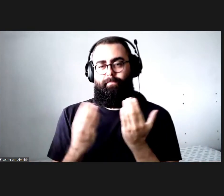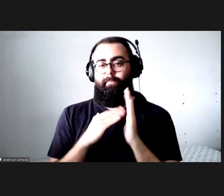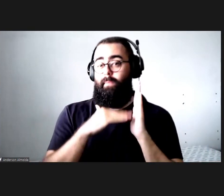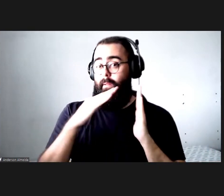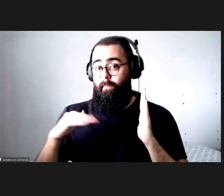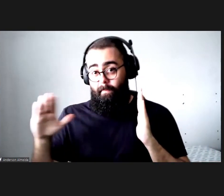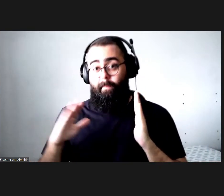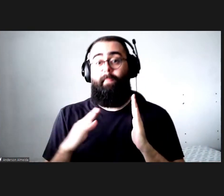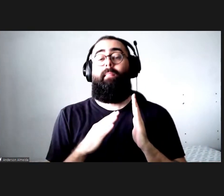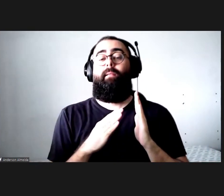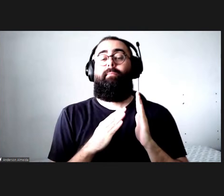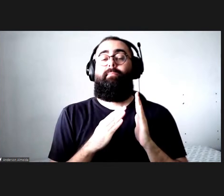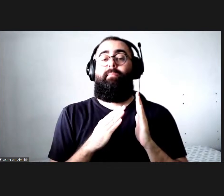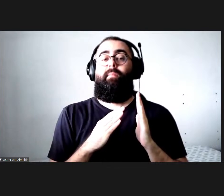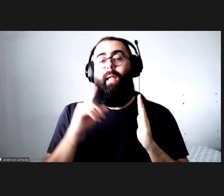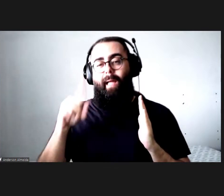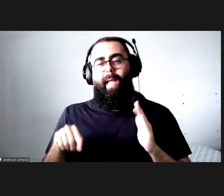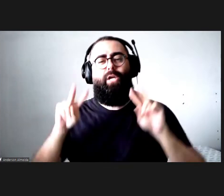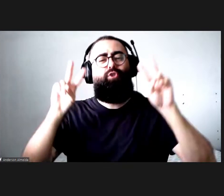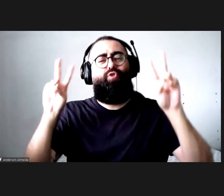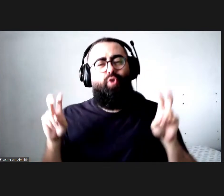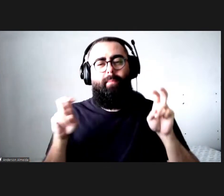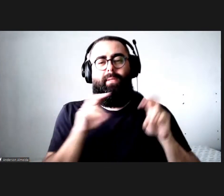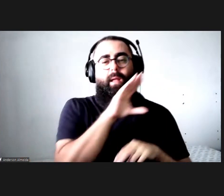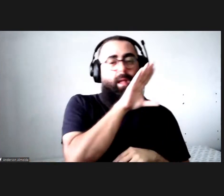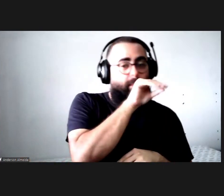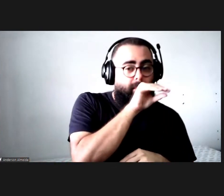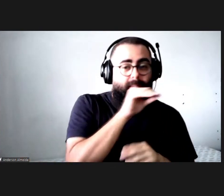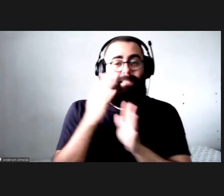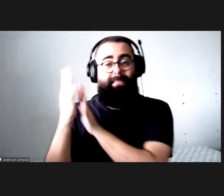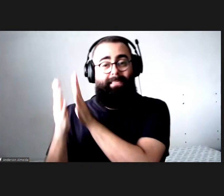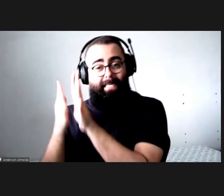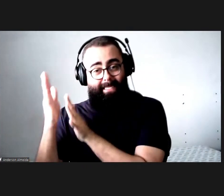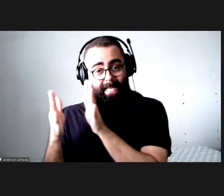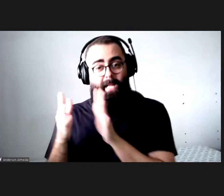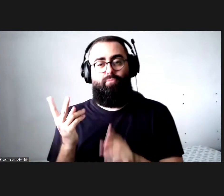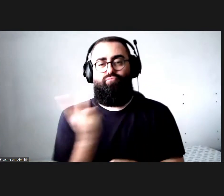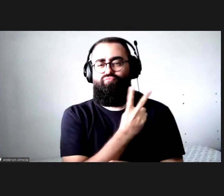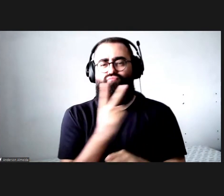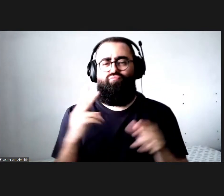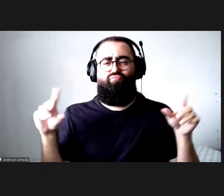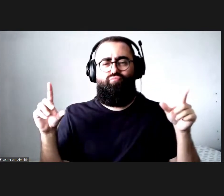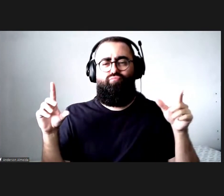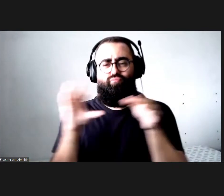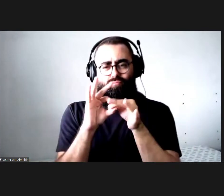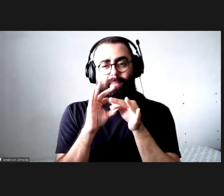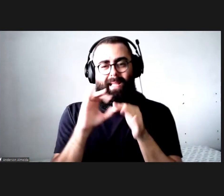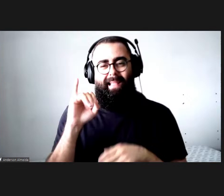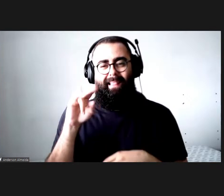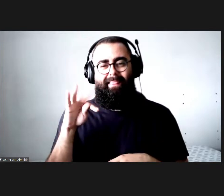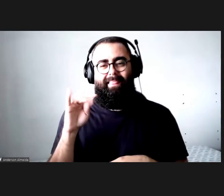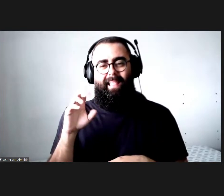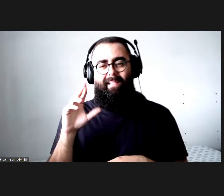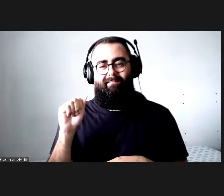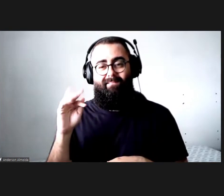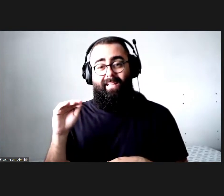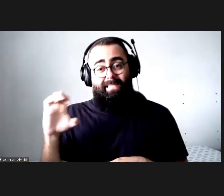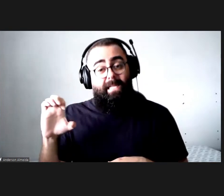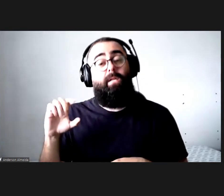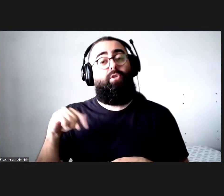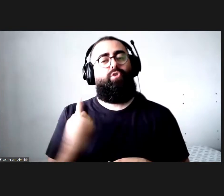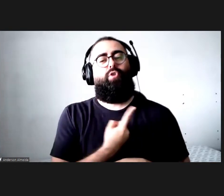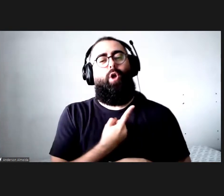sign language prosody and their interfaces. With this, we seek to create an opportunity for the exchange